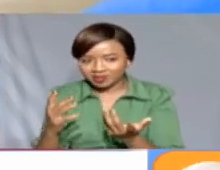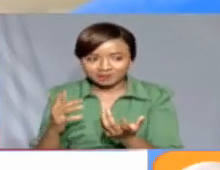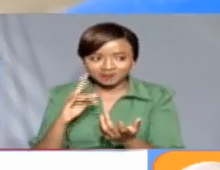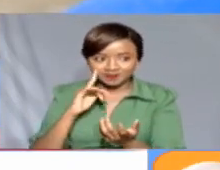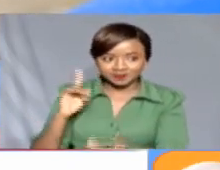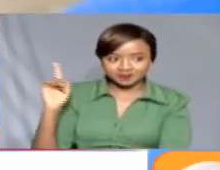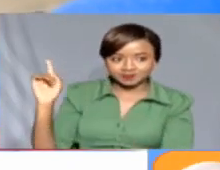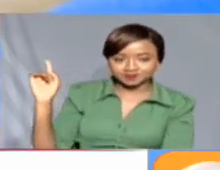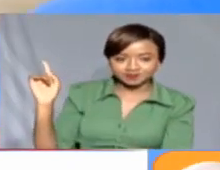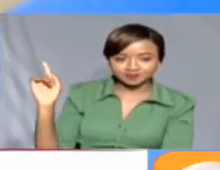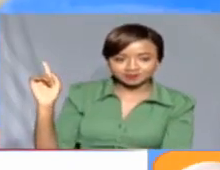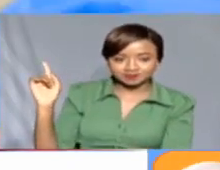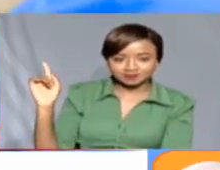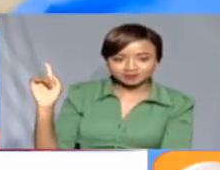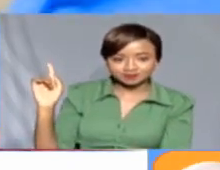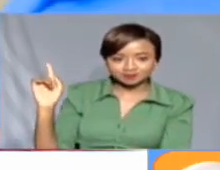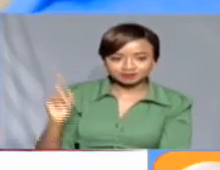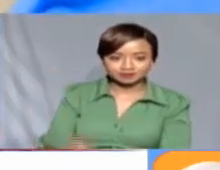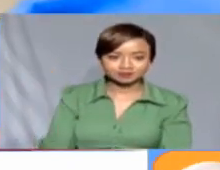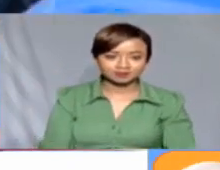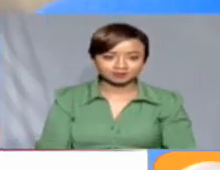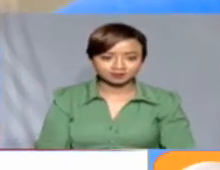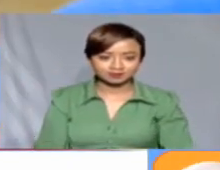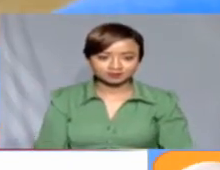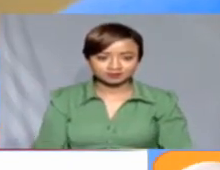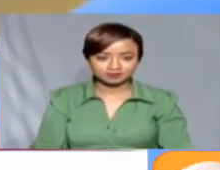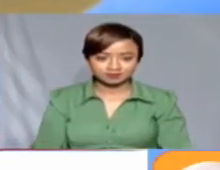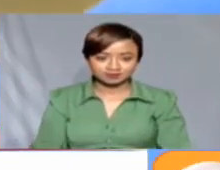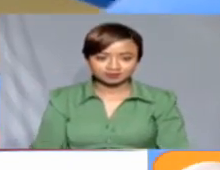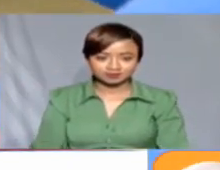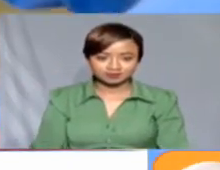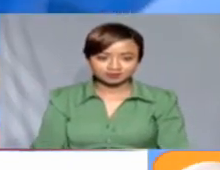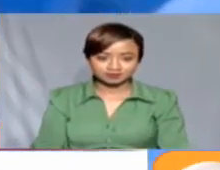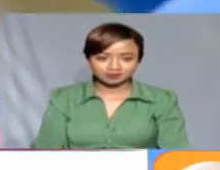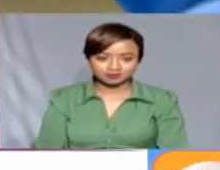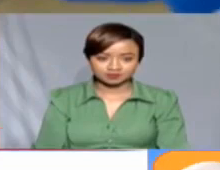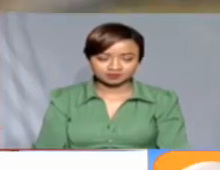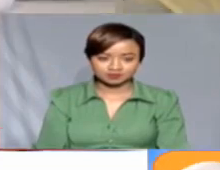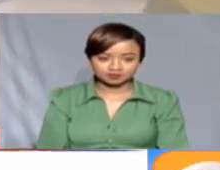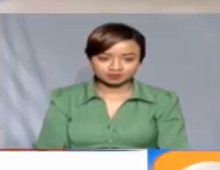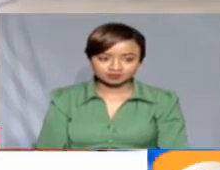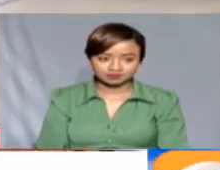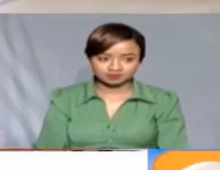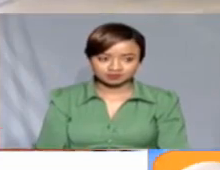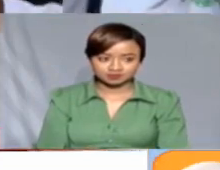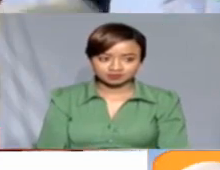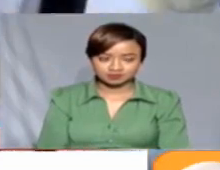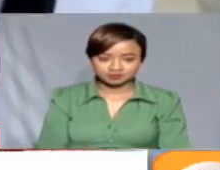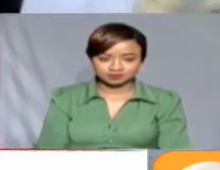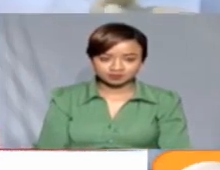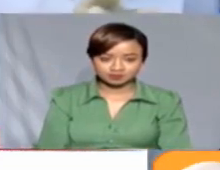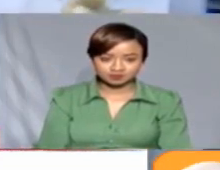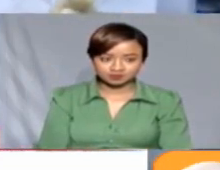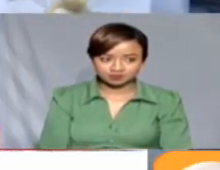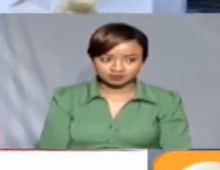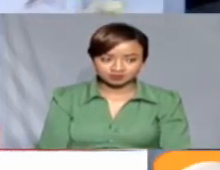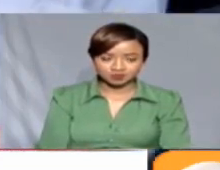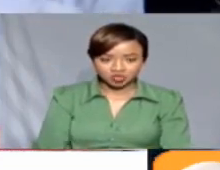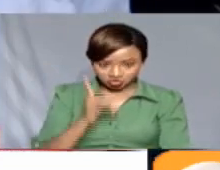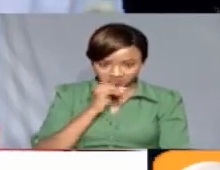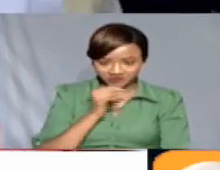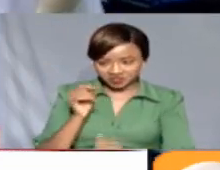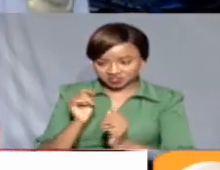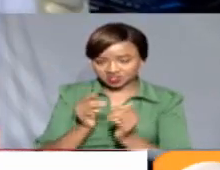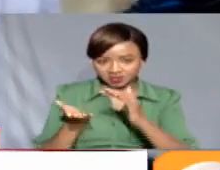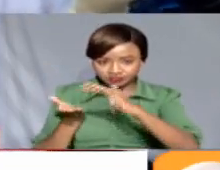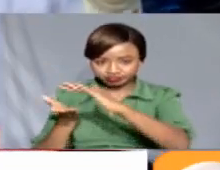nasopharyngeal and the oral pharyngeals. Okay, so that sample that you've extracted, is that what is in here? Yes. And that's what goes into the fridge?